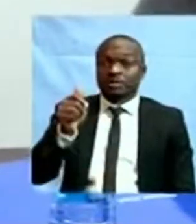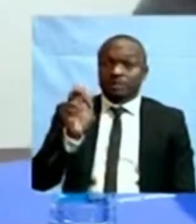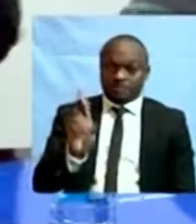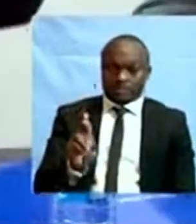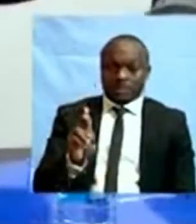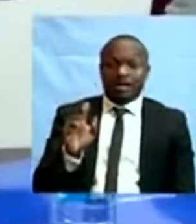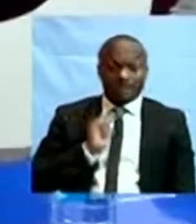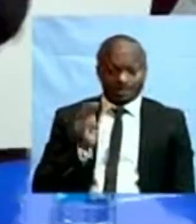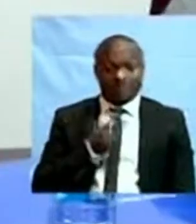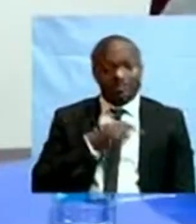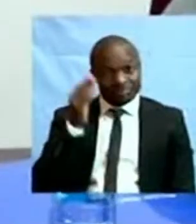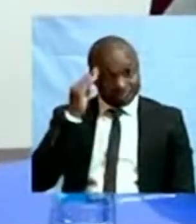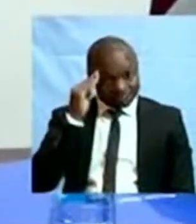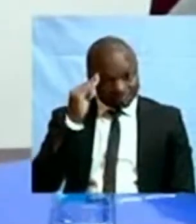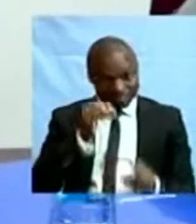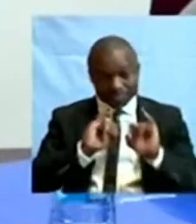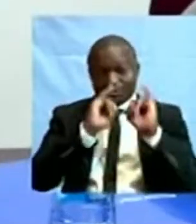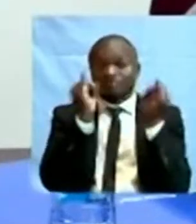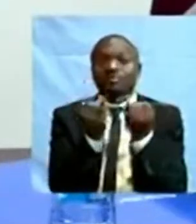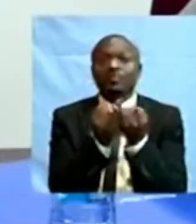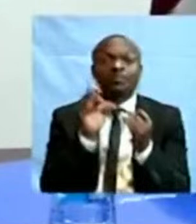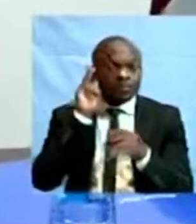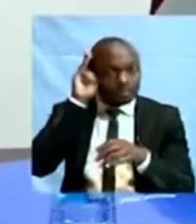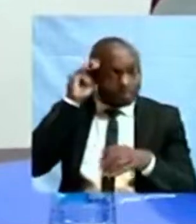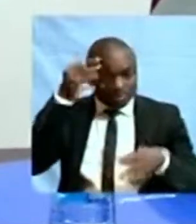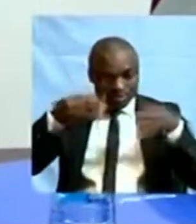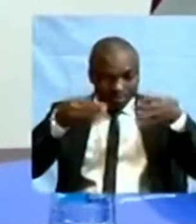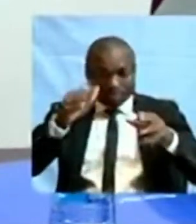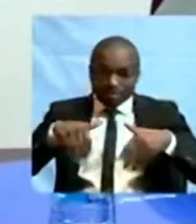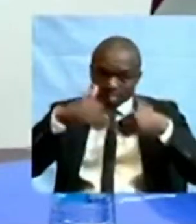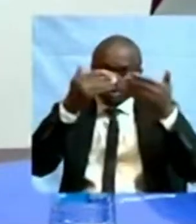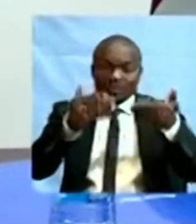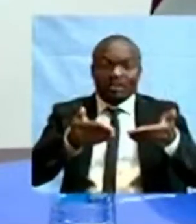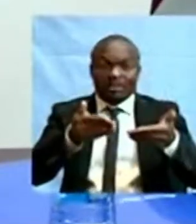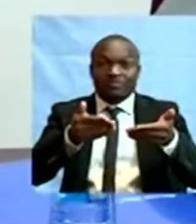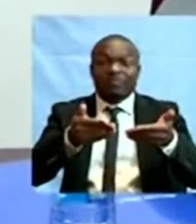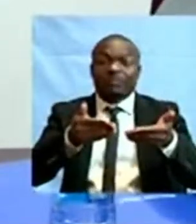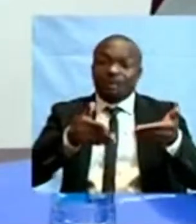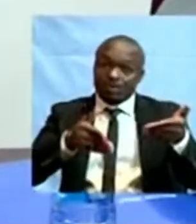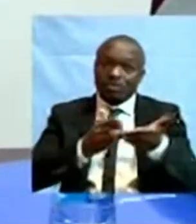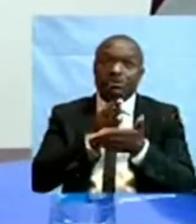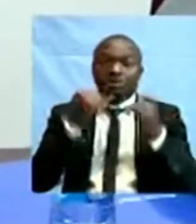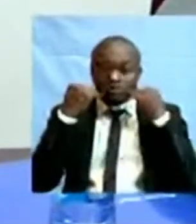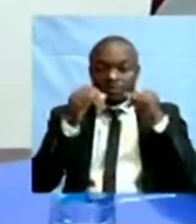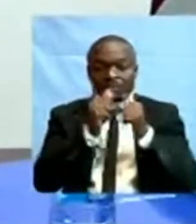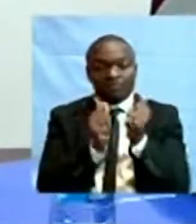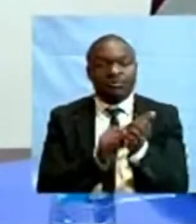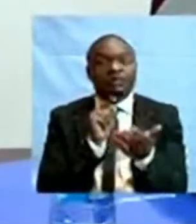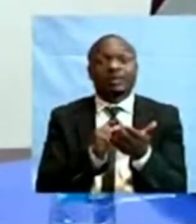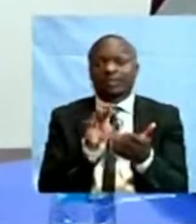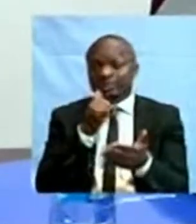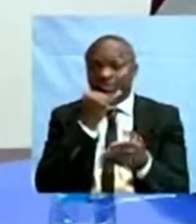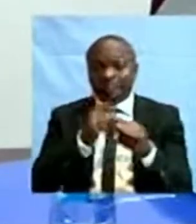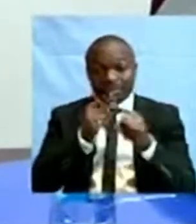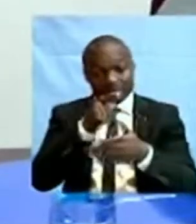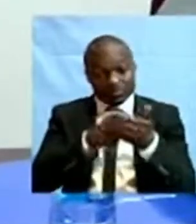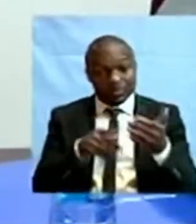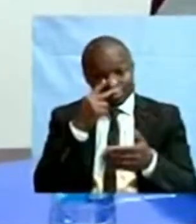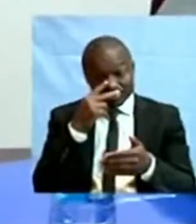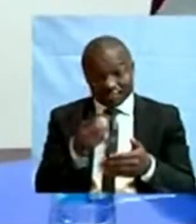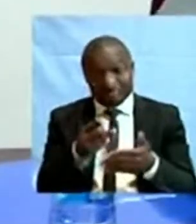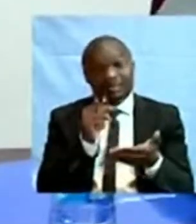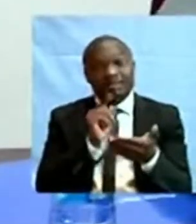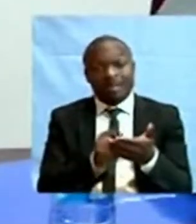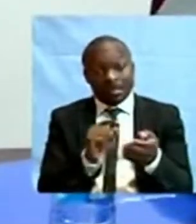so I'm sure institutions like Ministry of Justice will be able to give you details in terms of the legalities, but that's what we see. So overall,